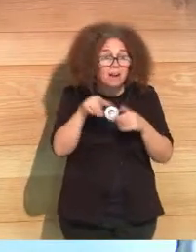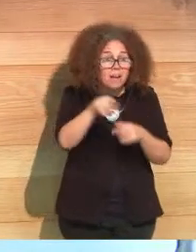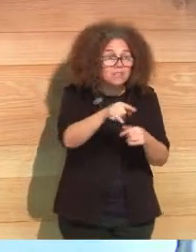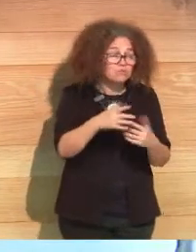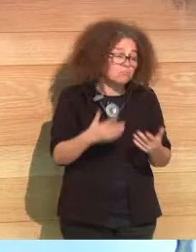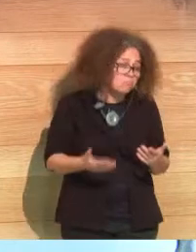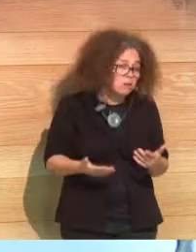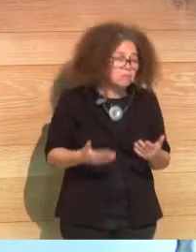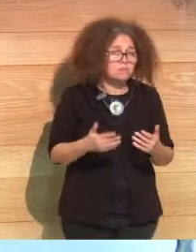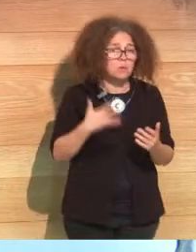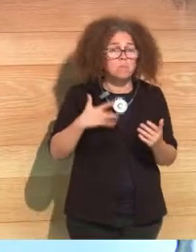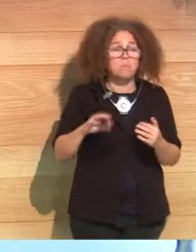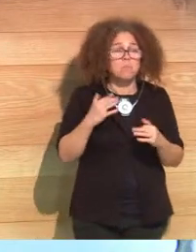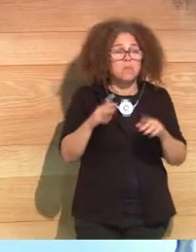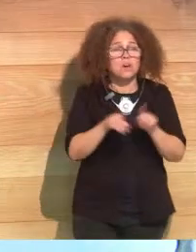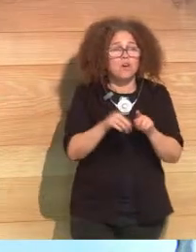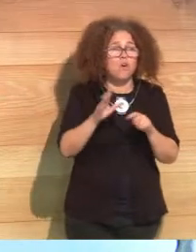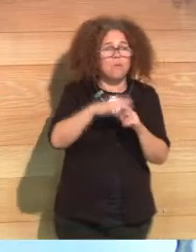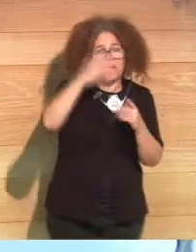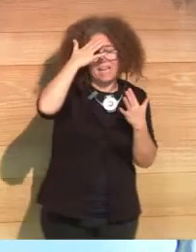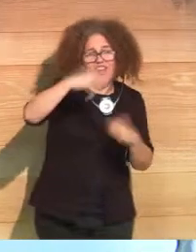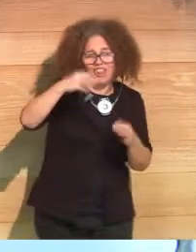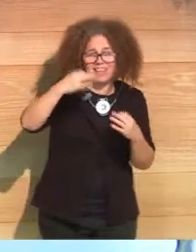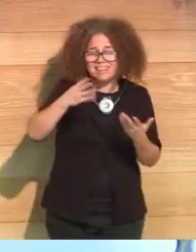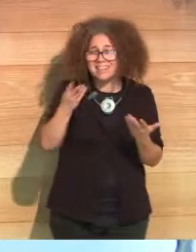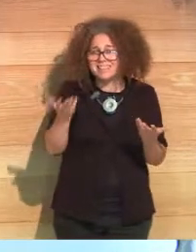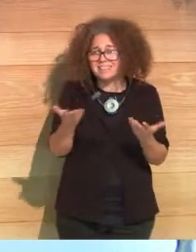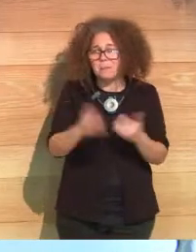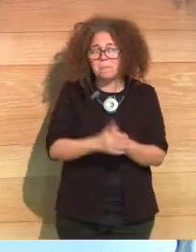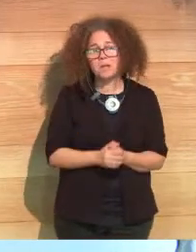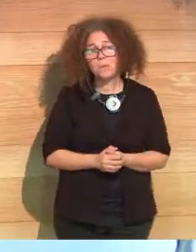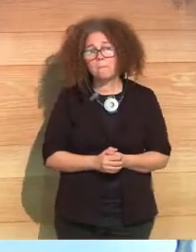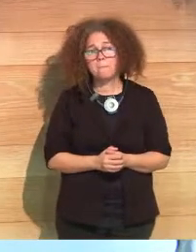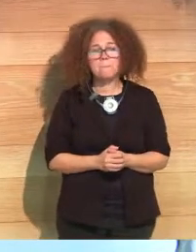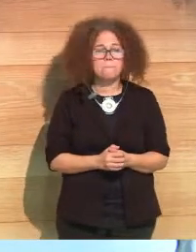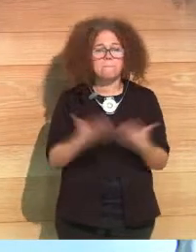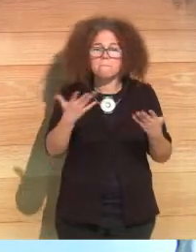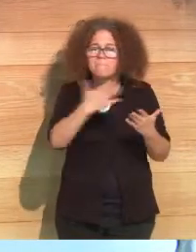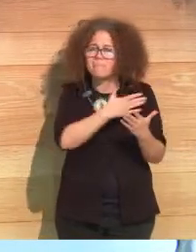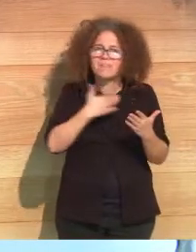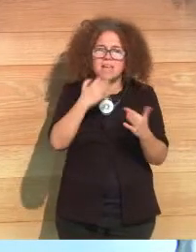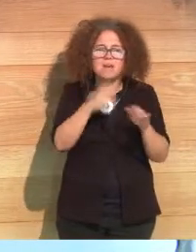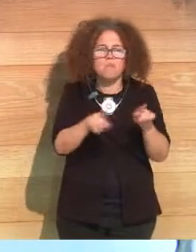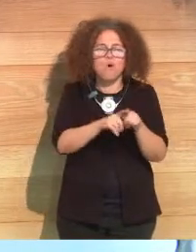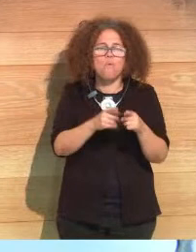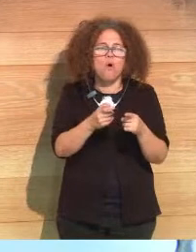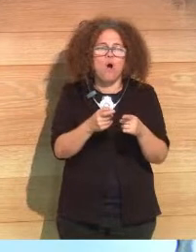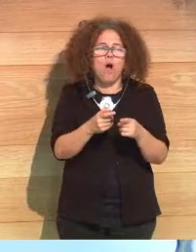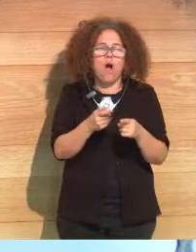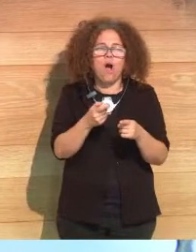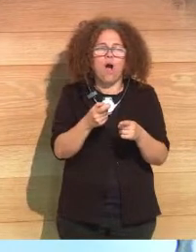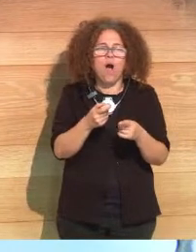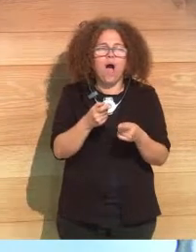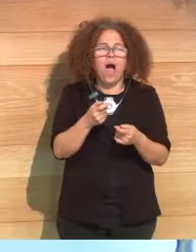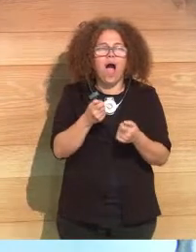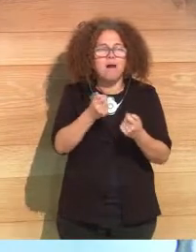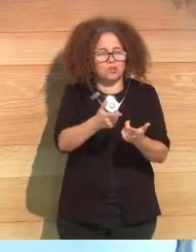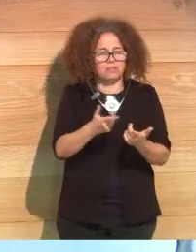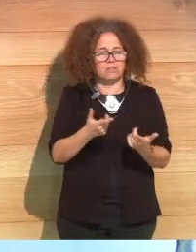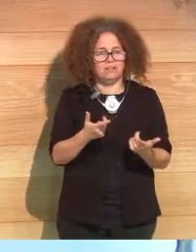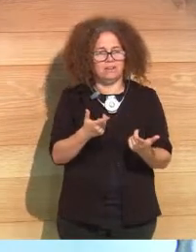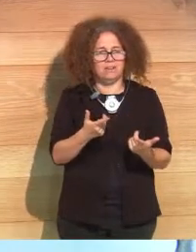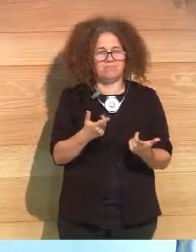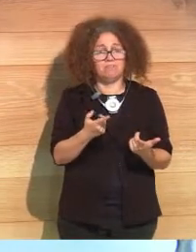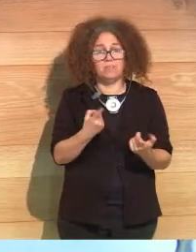kind of new to us to have come to this realization. And we have so much to learn from, like artists who